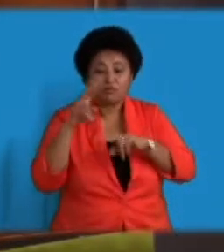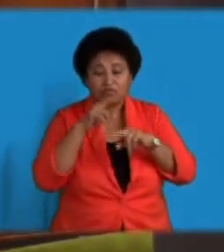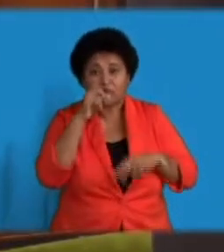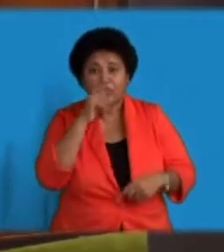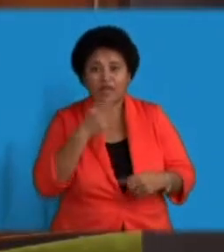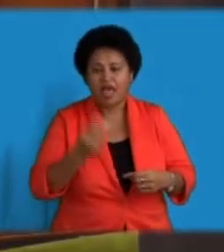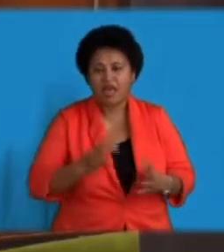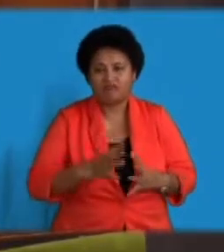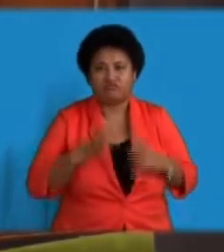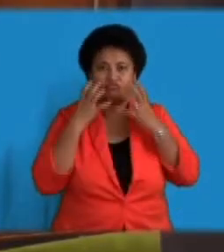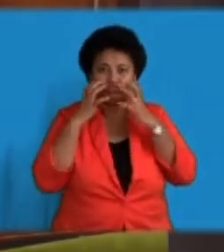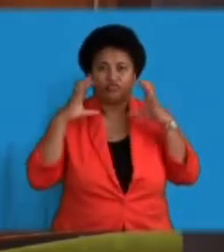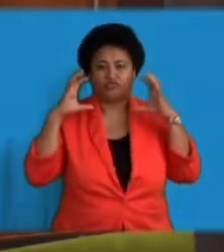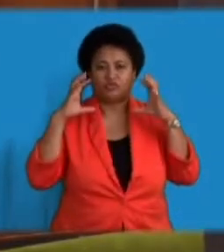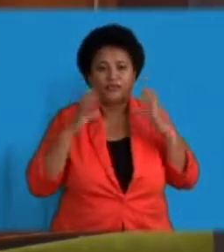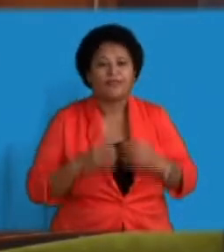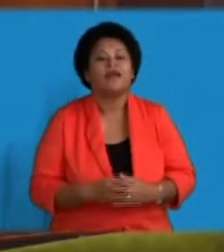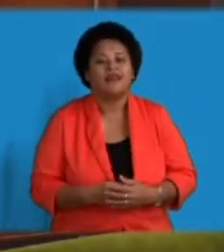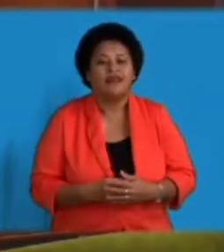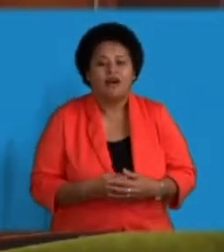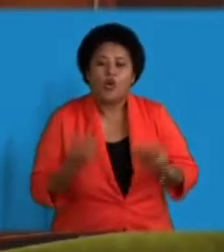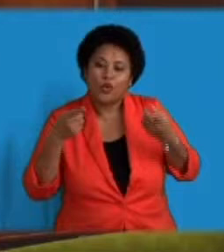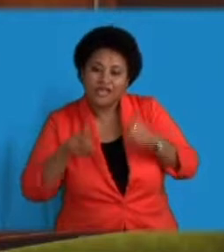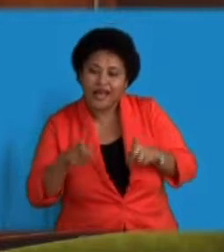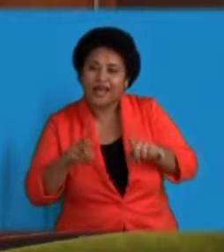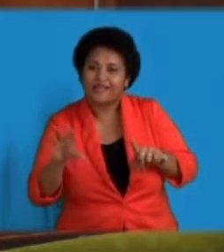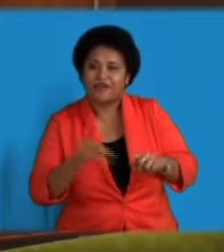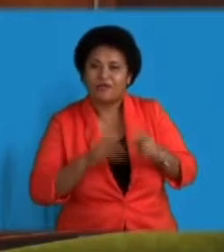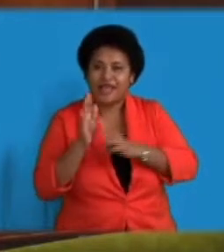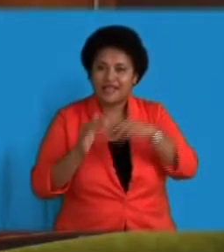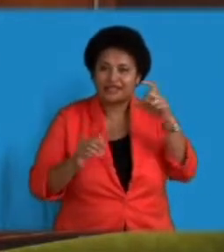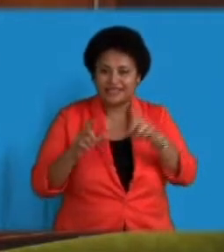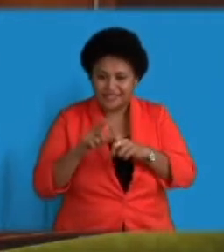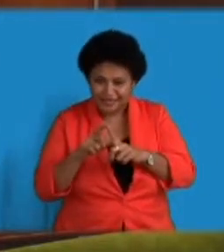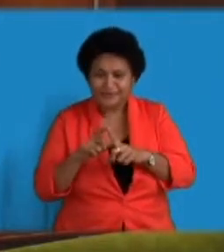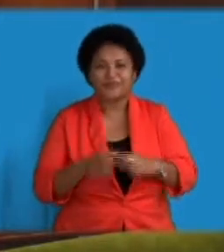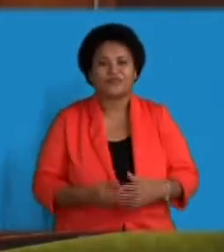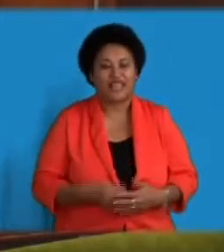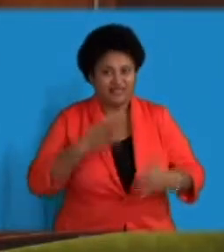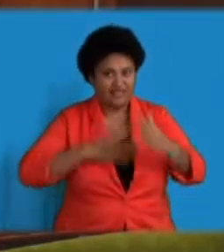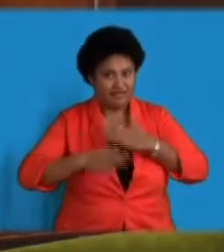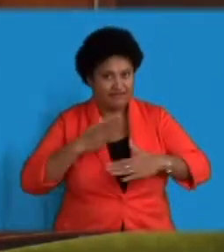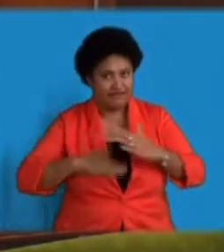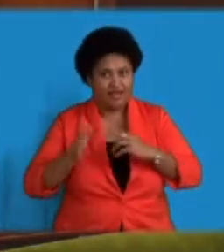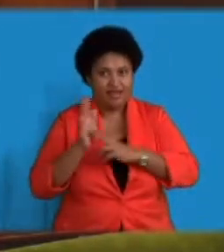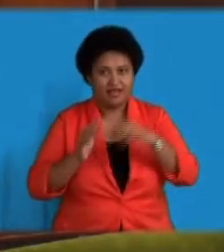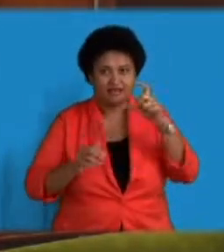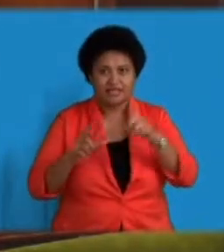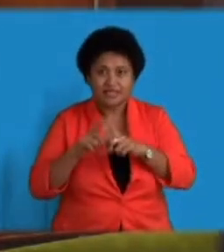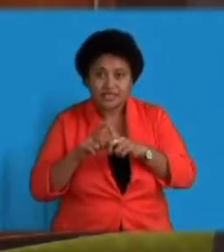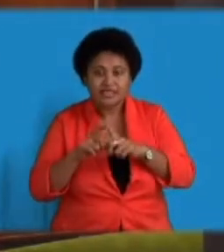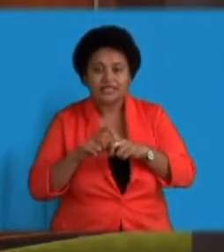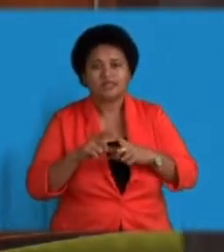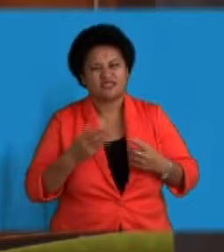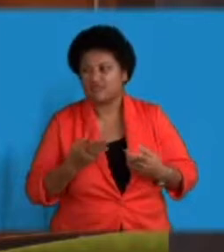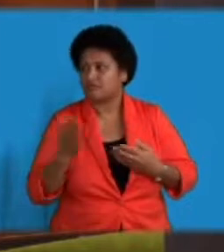moderate or high risk of dying from NCDs. Madam Speaker, as mentioned by the Minister,